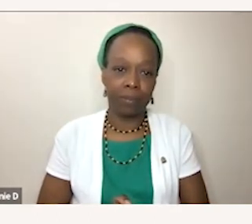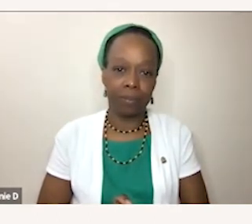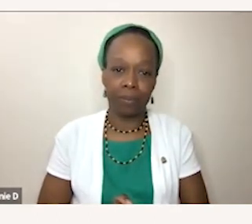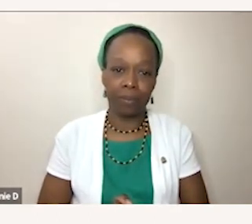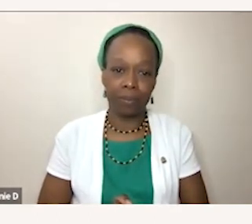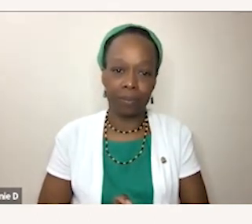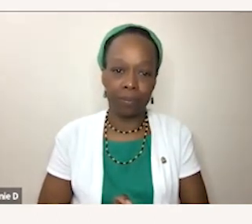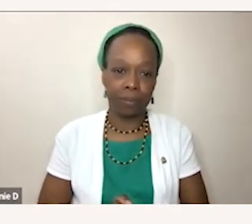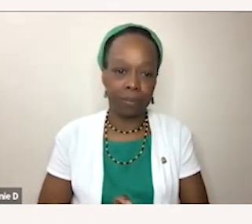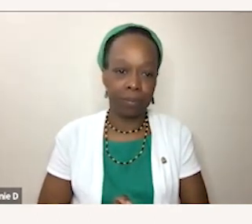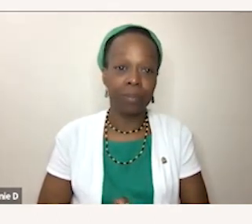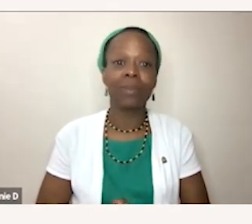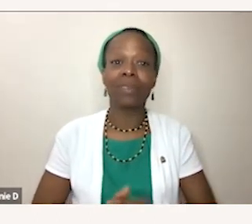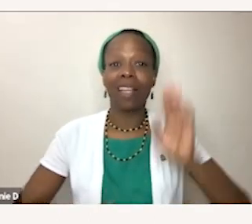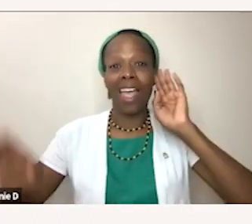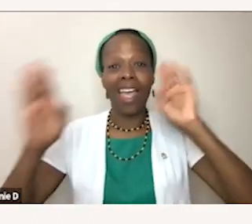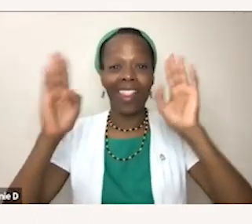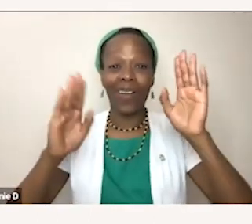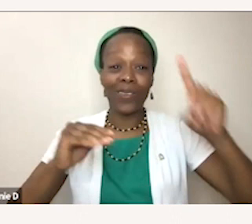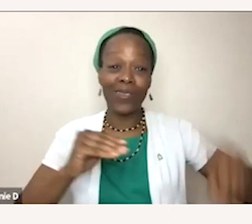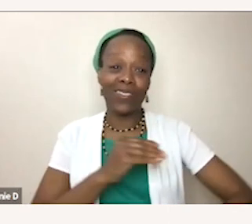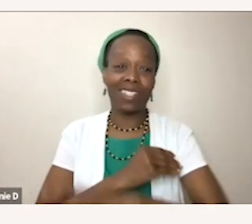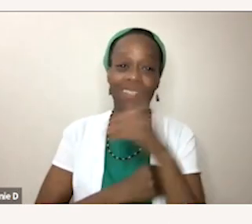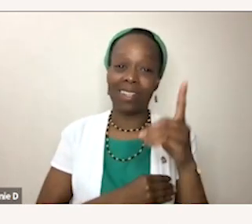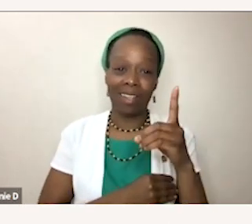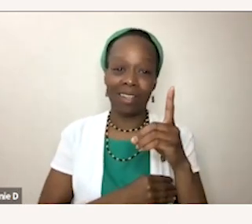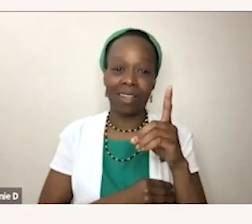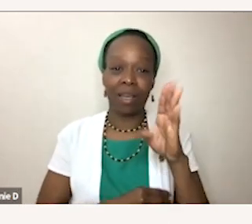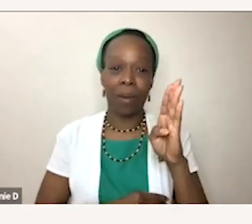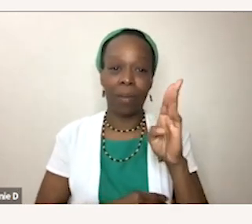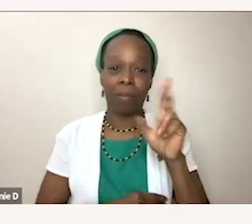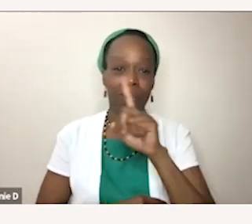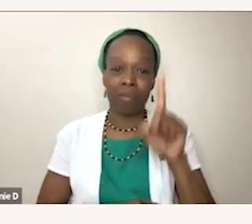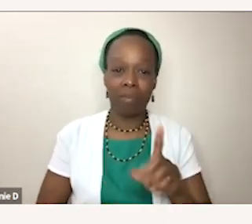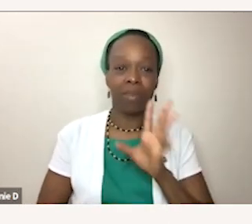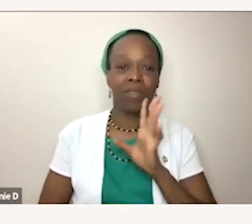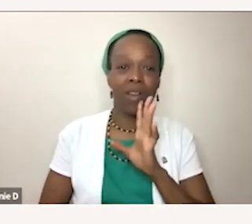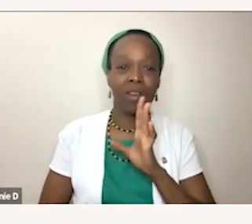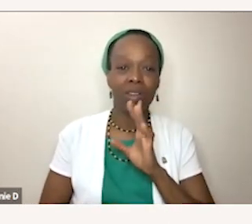Hello. It's Let's Talk Tuesday. So let's talk about